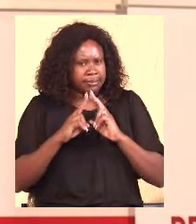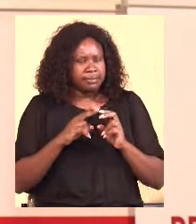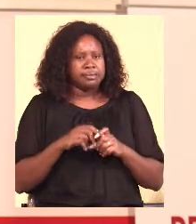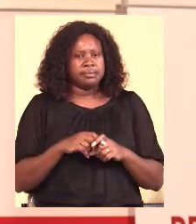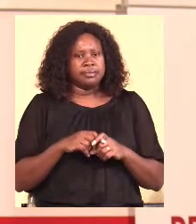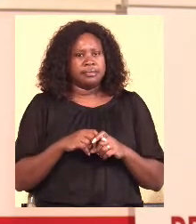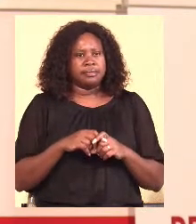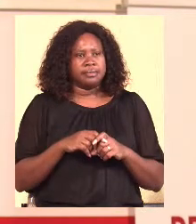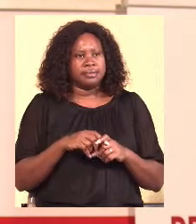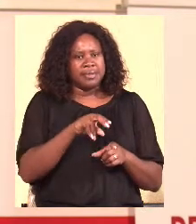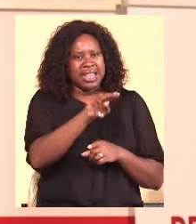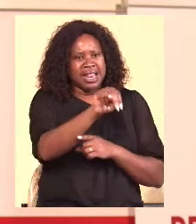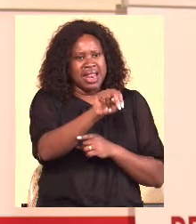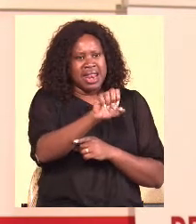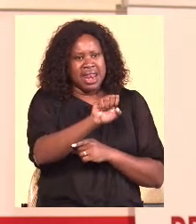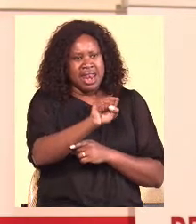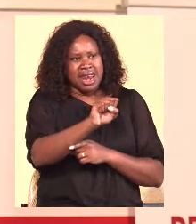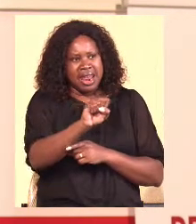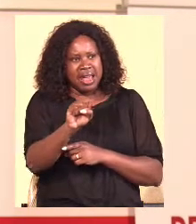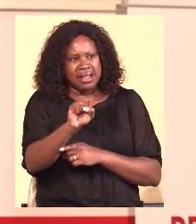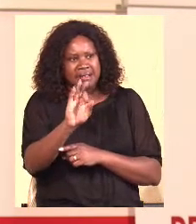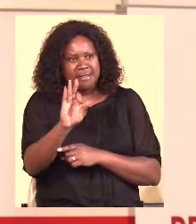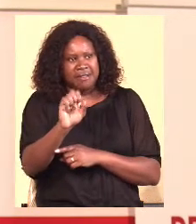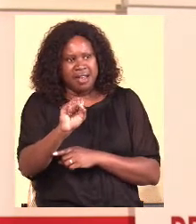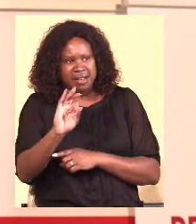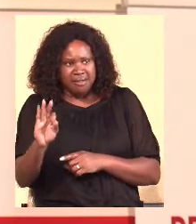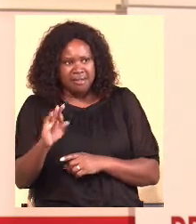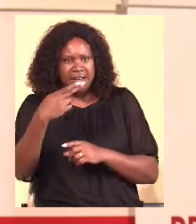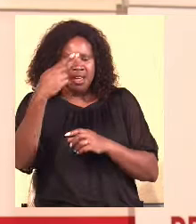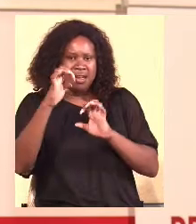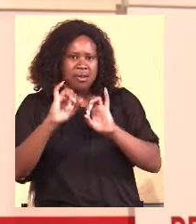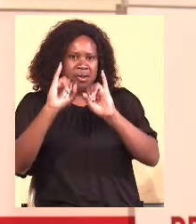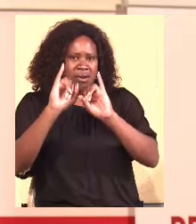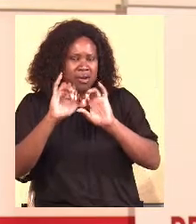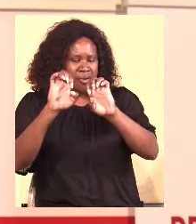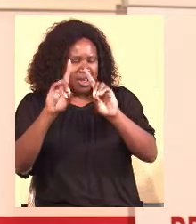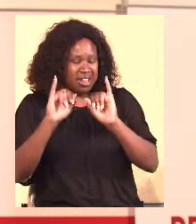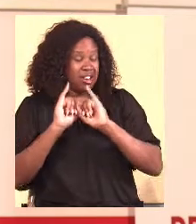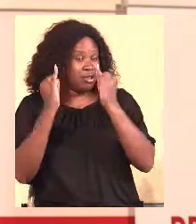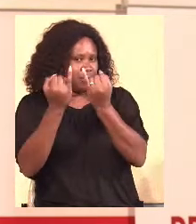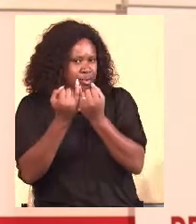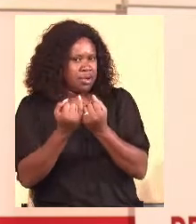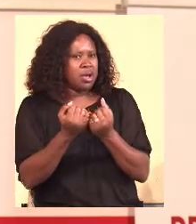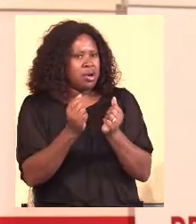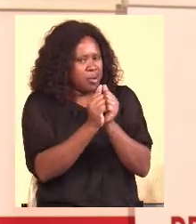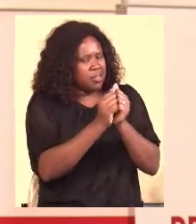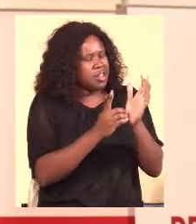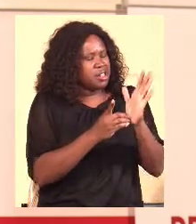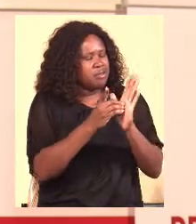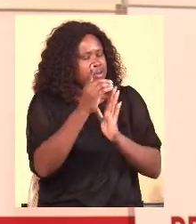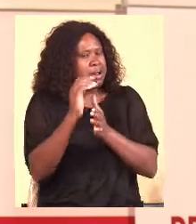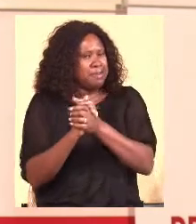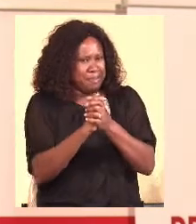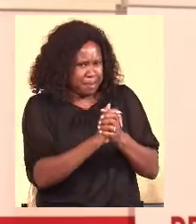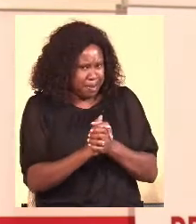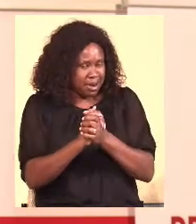NASFAF, higher education institutions themselves, and our development partners to